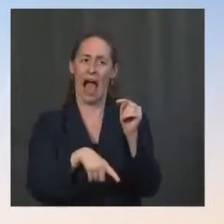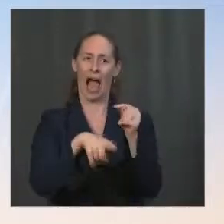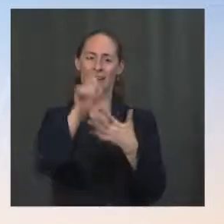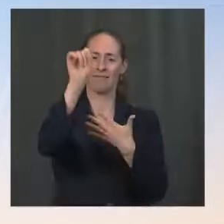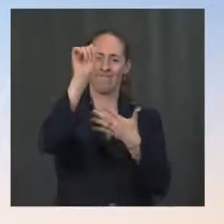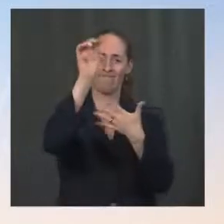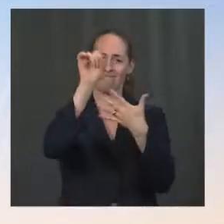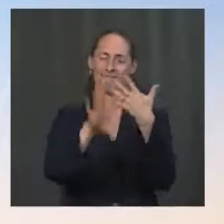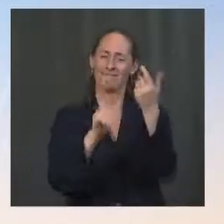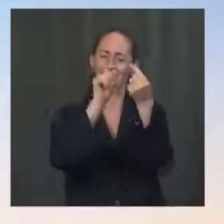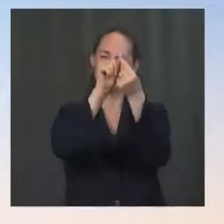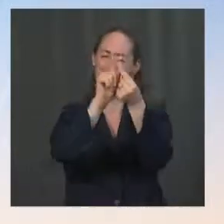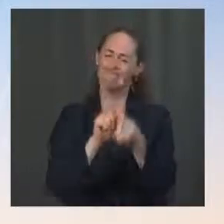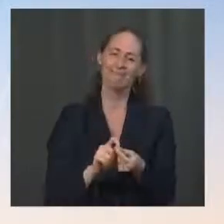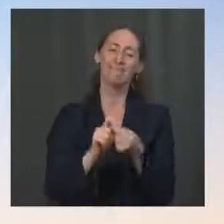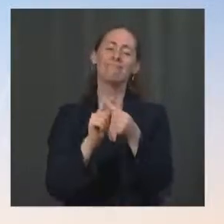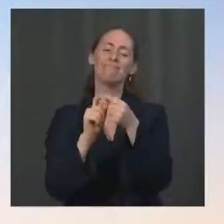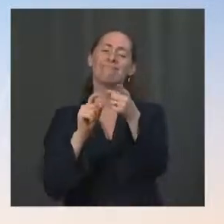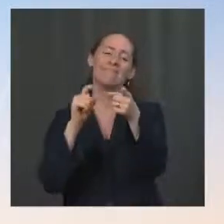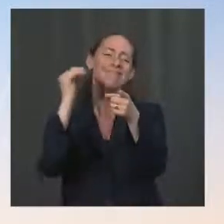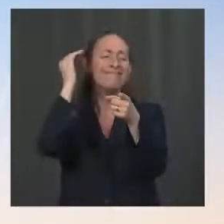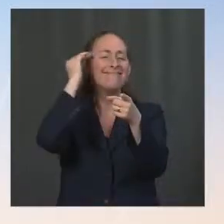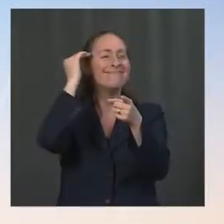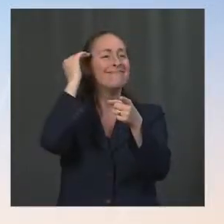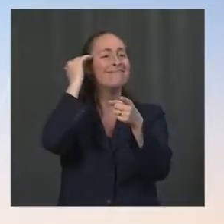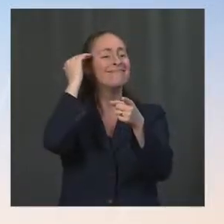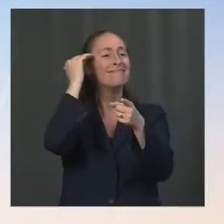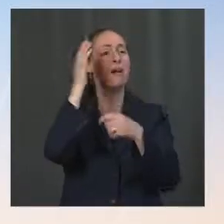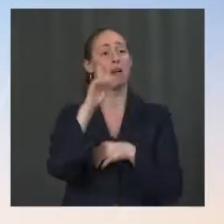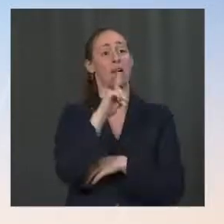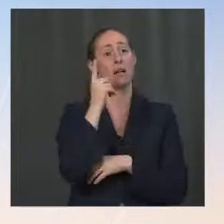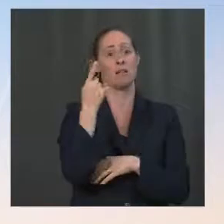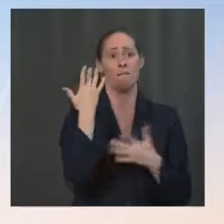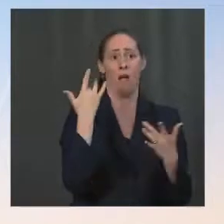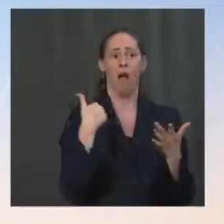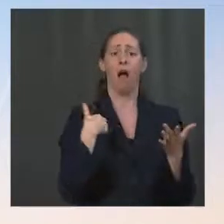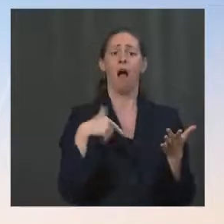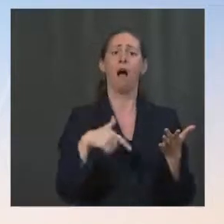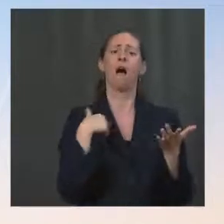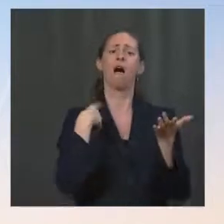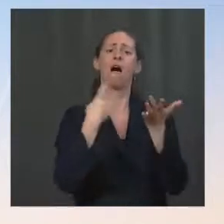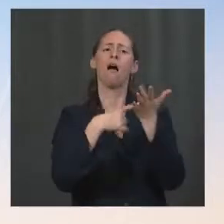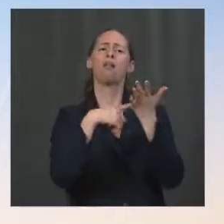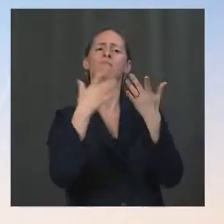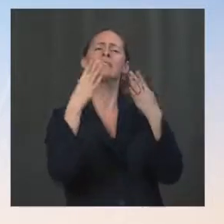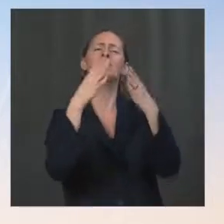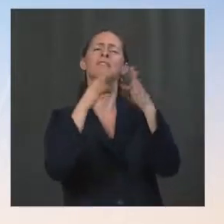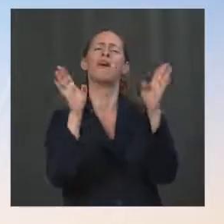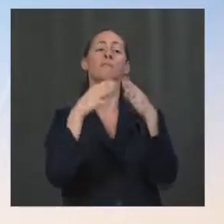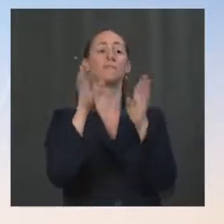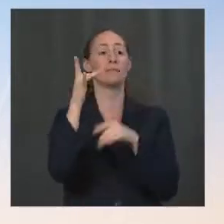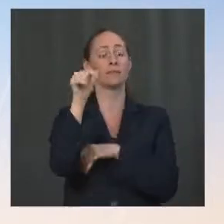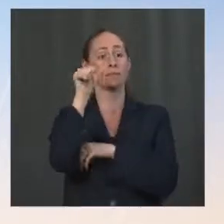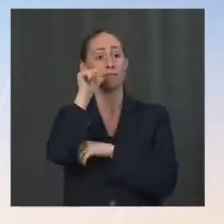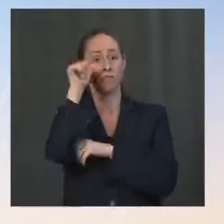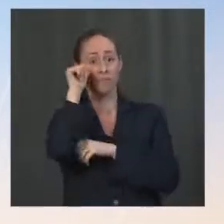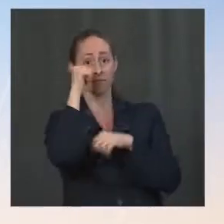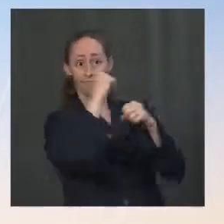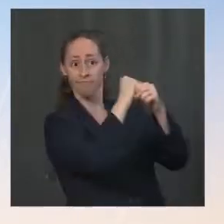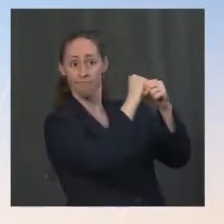think the reason we put this out publicly in the way we did is because yesterday there was a attack by terrorists that killed